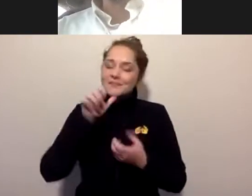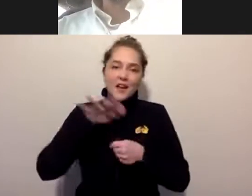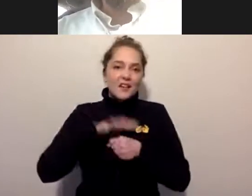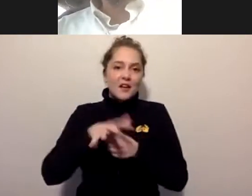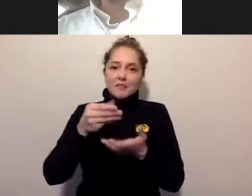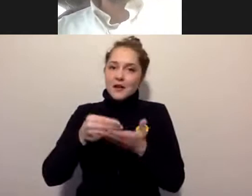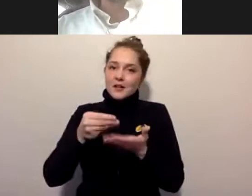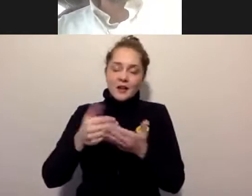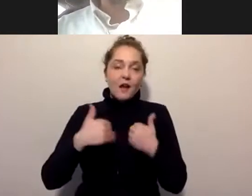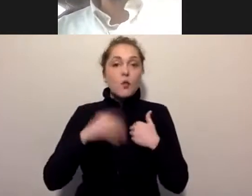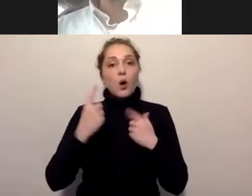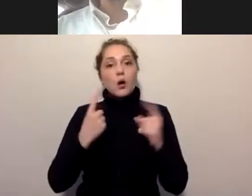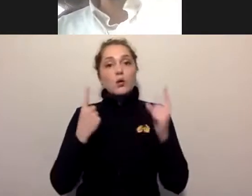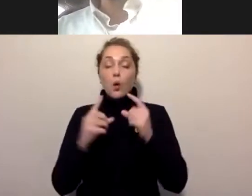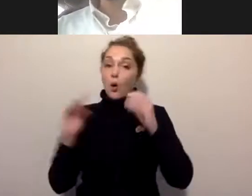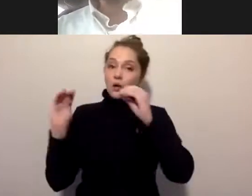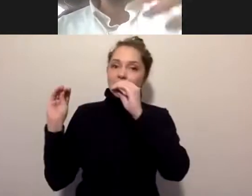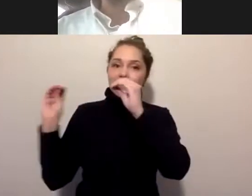Health is to teach healthier